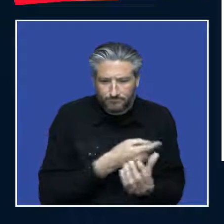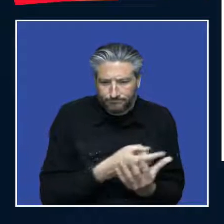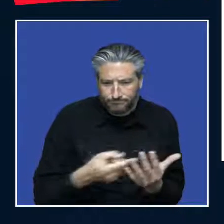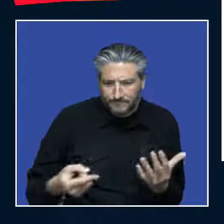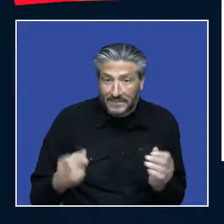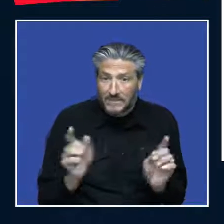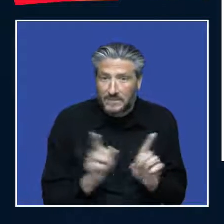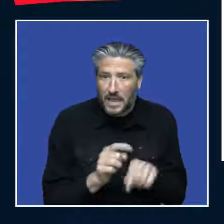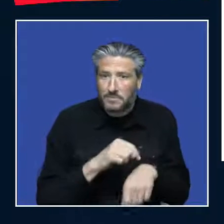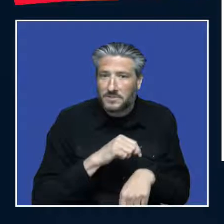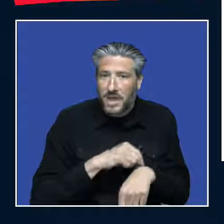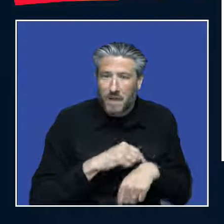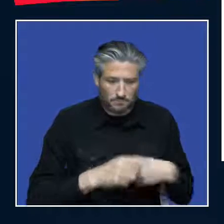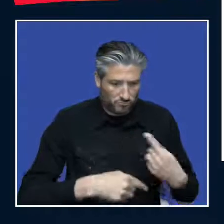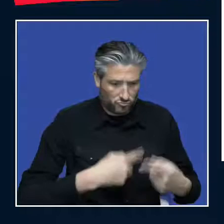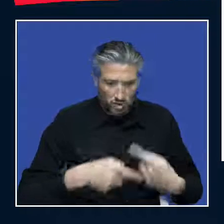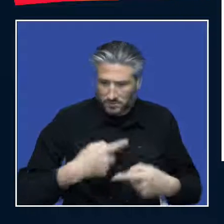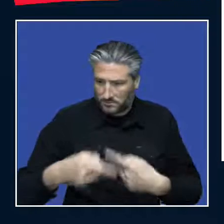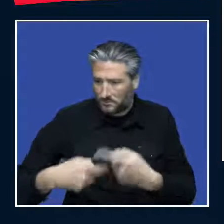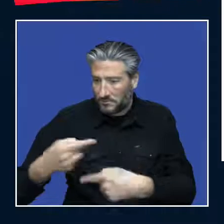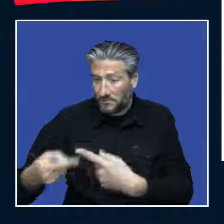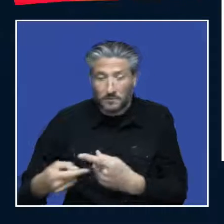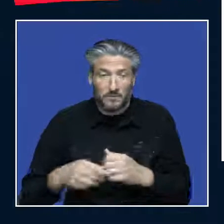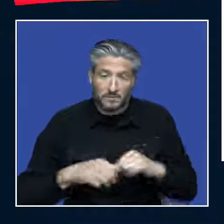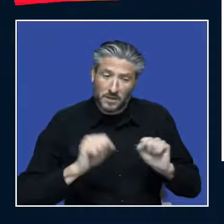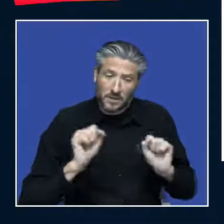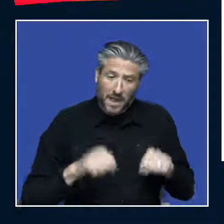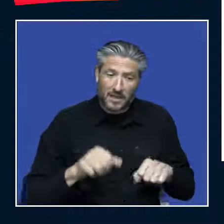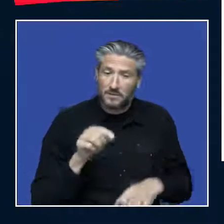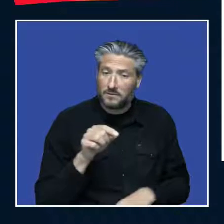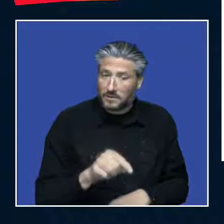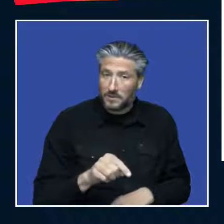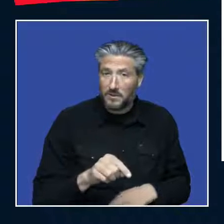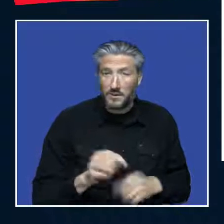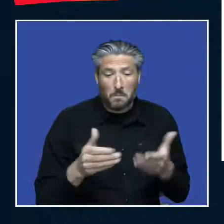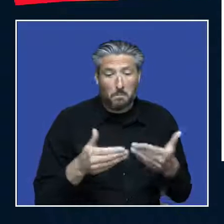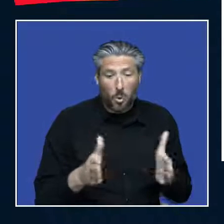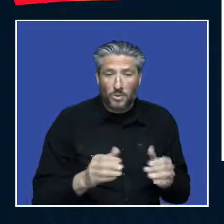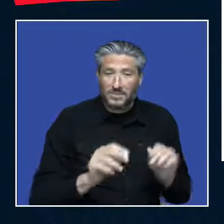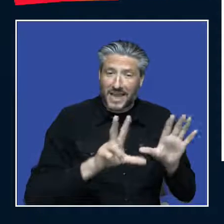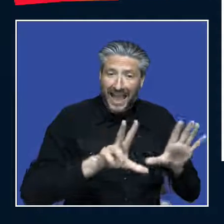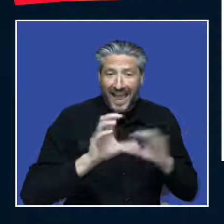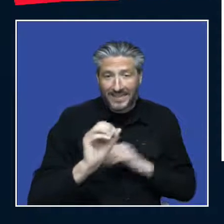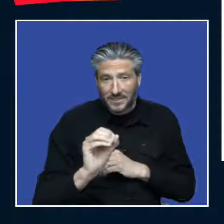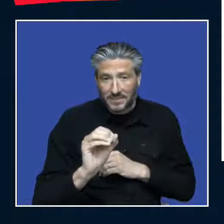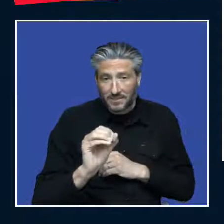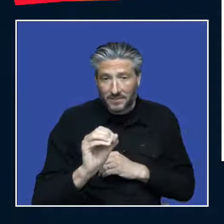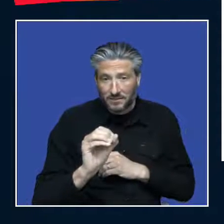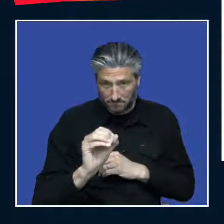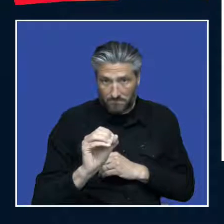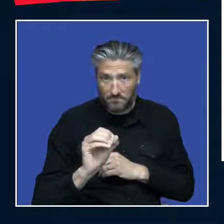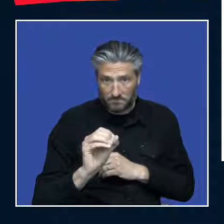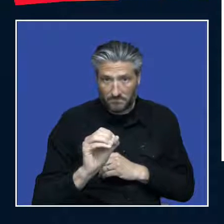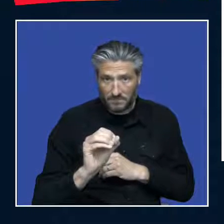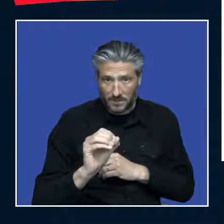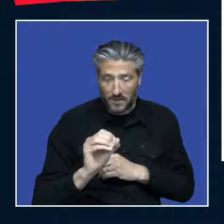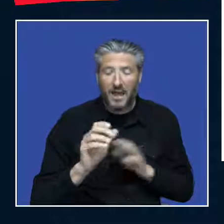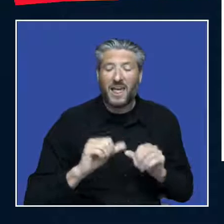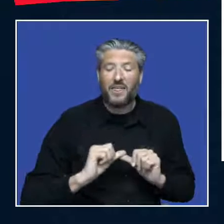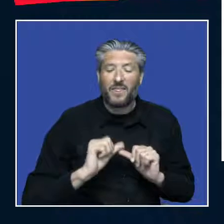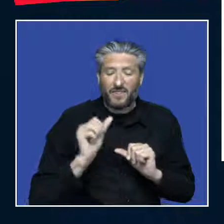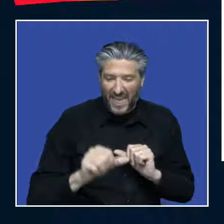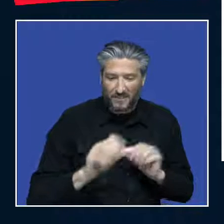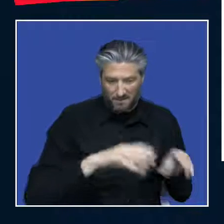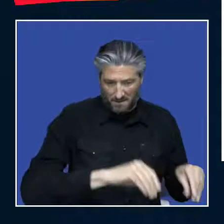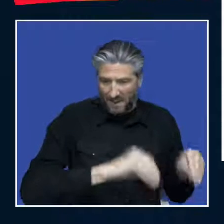on 80 or whatever the default is for your language. And then you can just put them outside. So on my host, so on